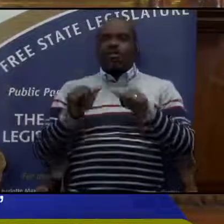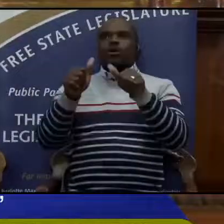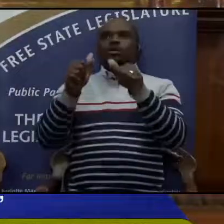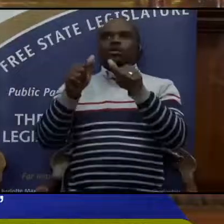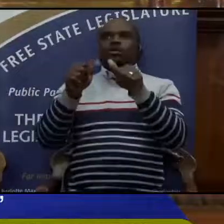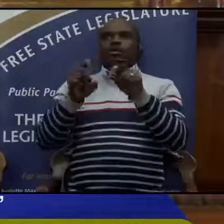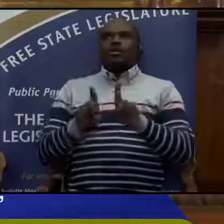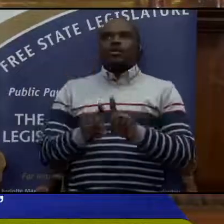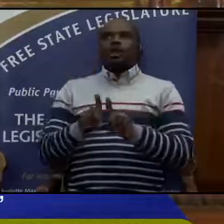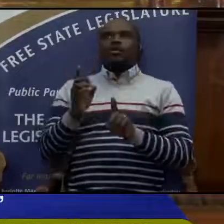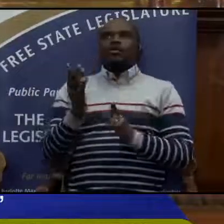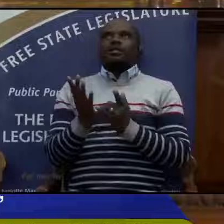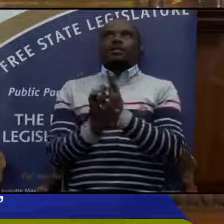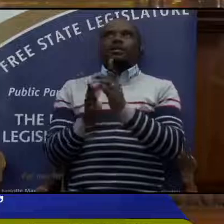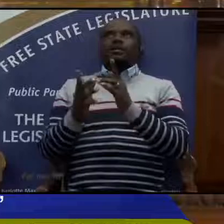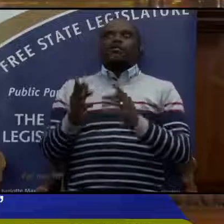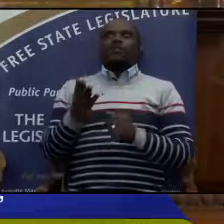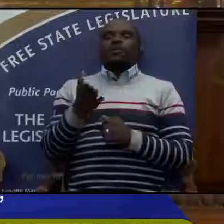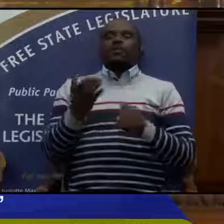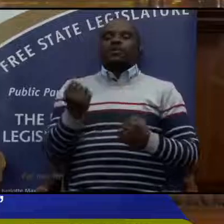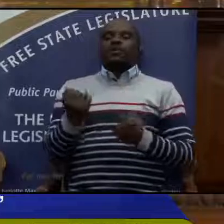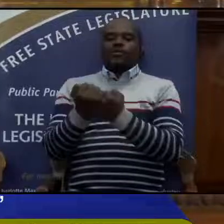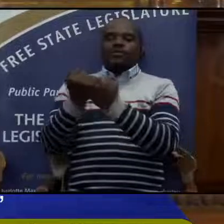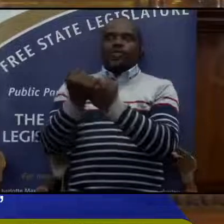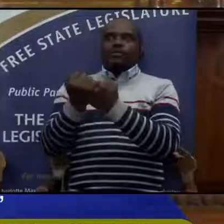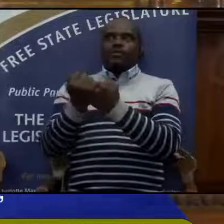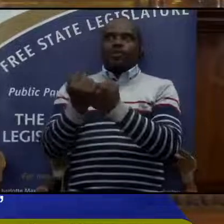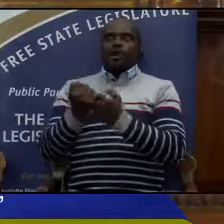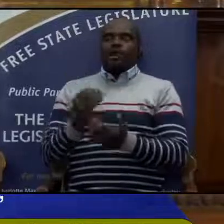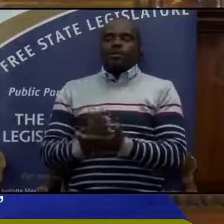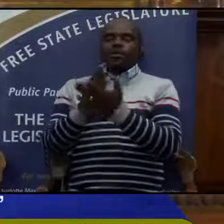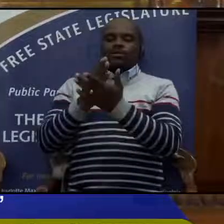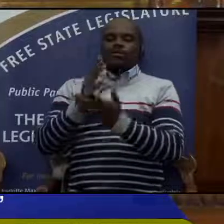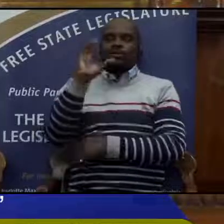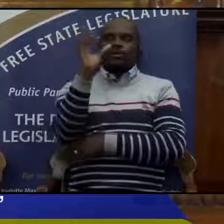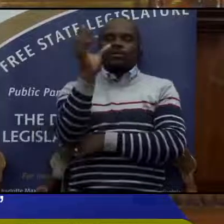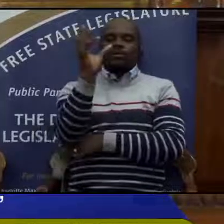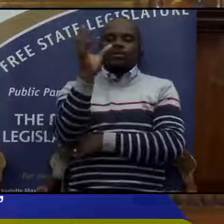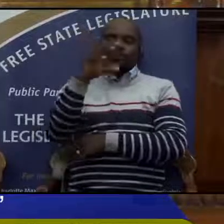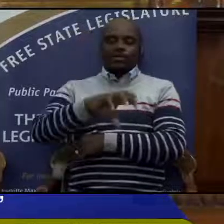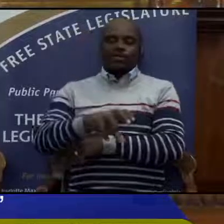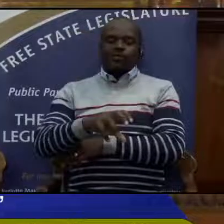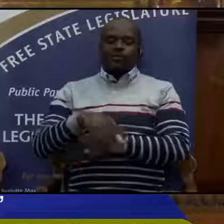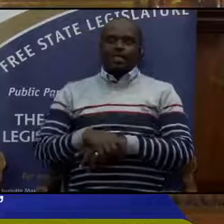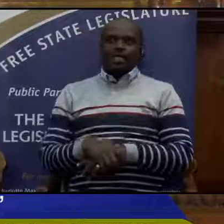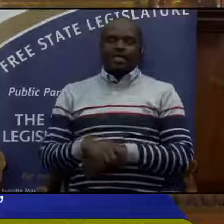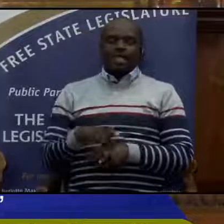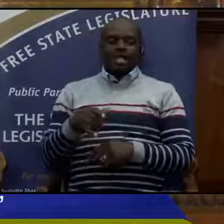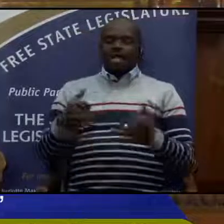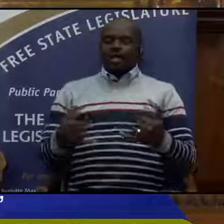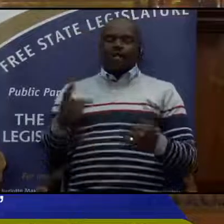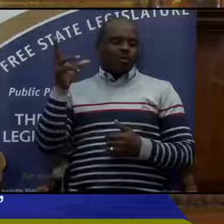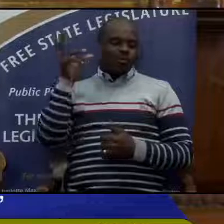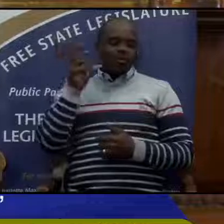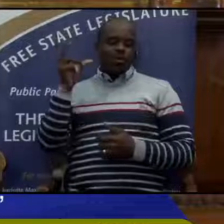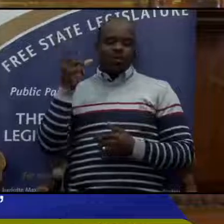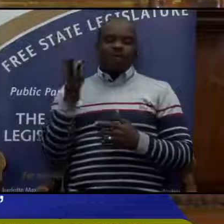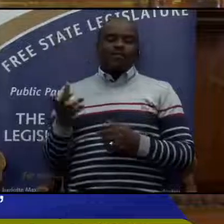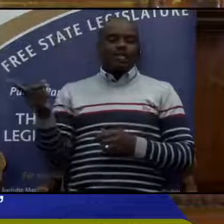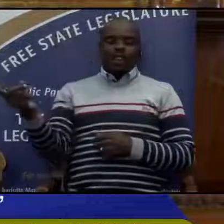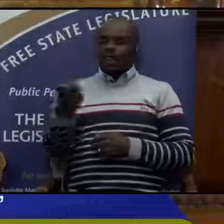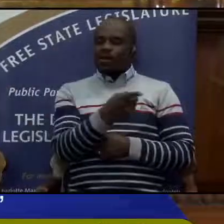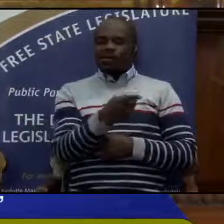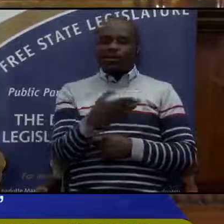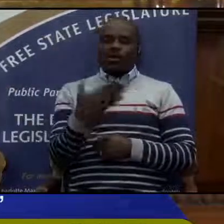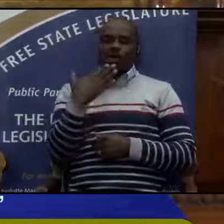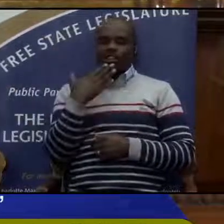Freistata. Re ke re ba bone eseng fela re nne re utlwe ka bona. Ya o leboha Premier wa